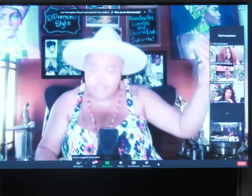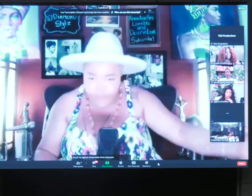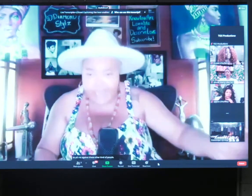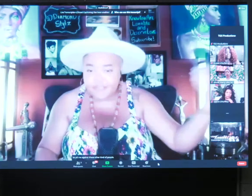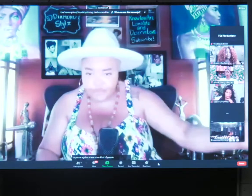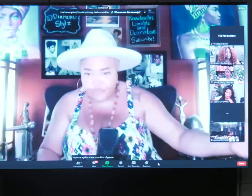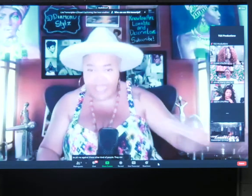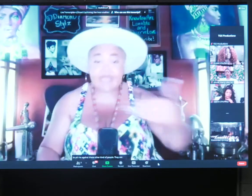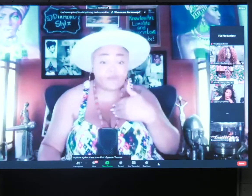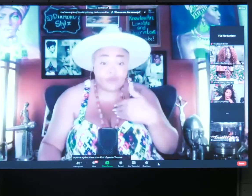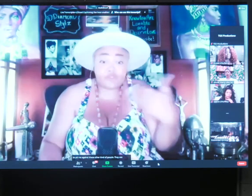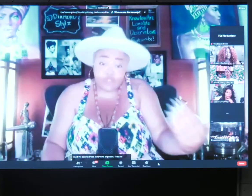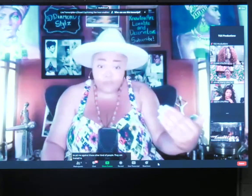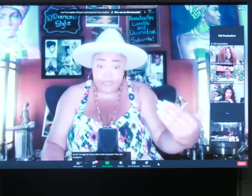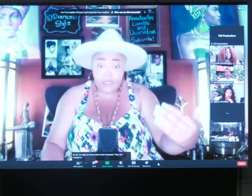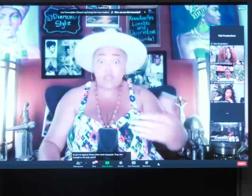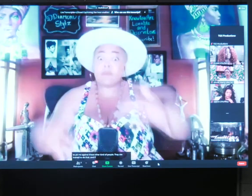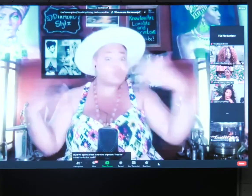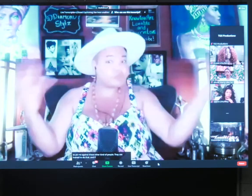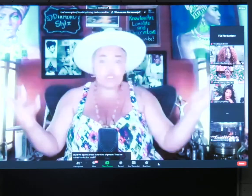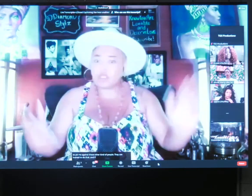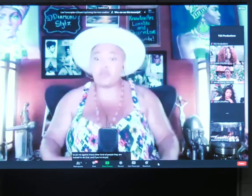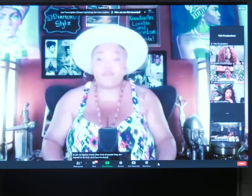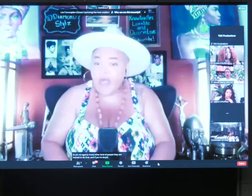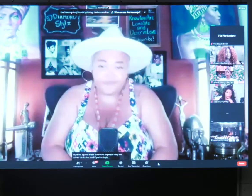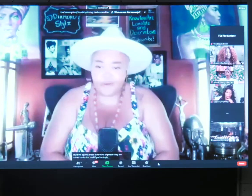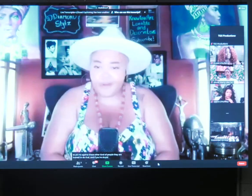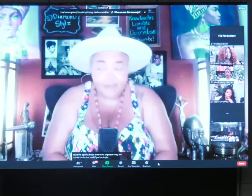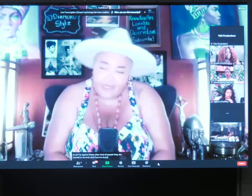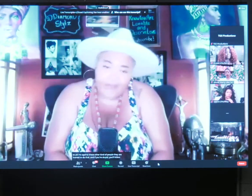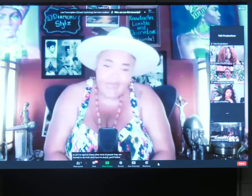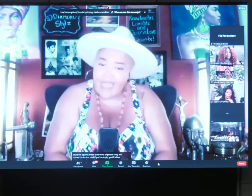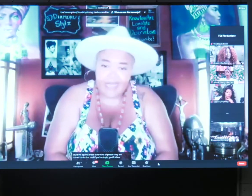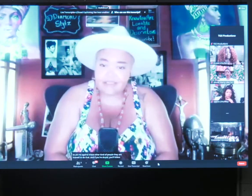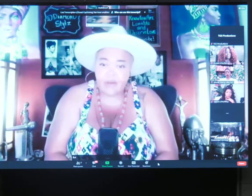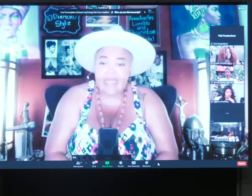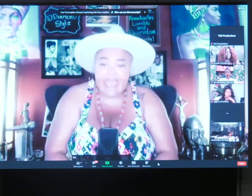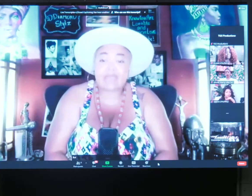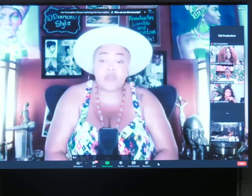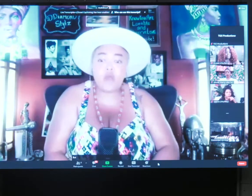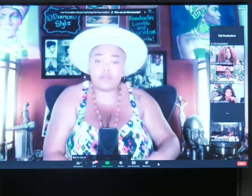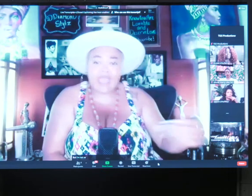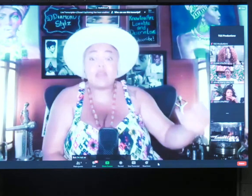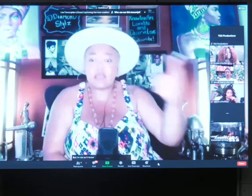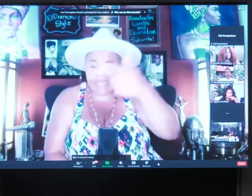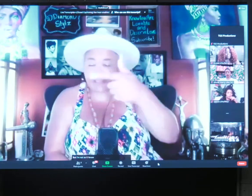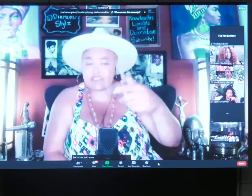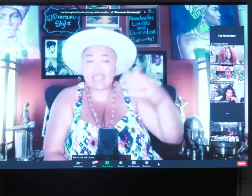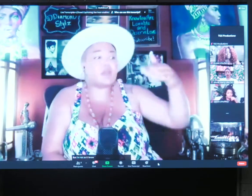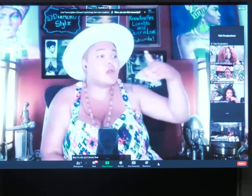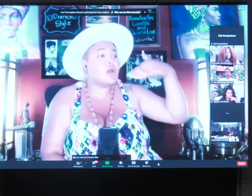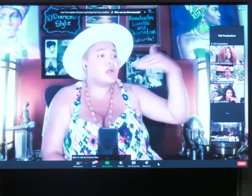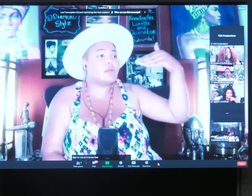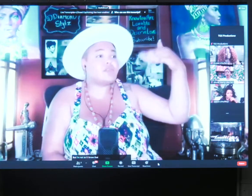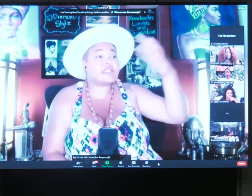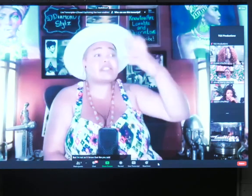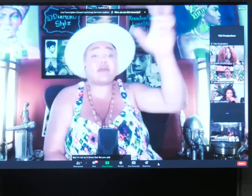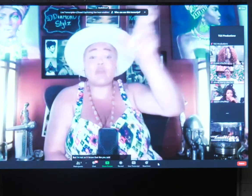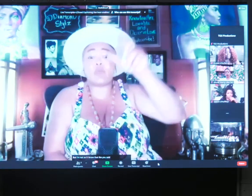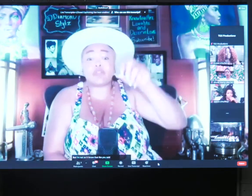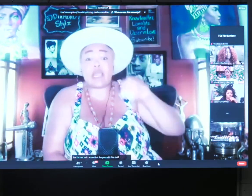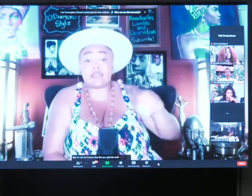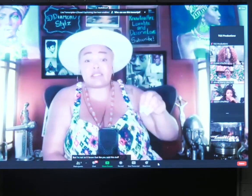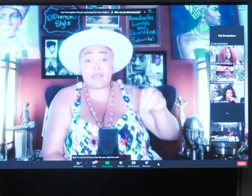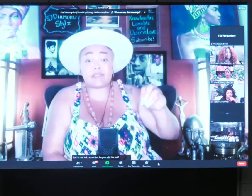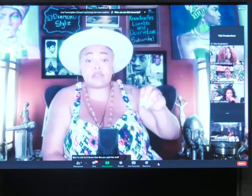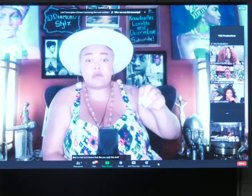are trained to do that. And if you're stupid, you'll fall for it. But I'm not. So I know that, like you said, this stuff that